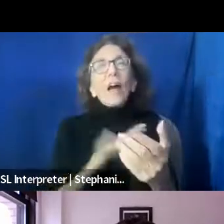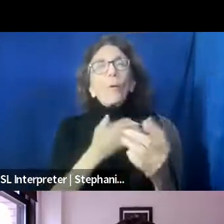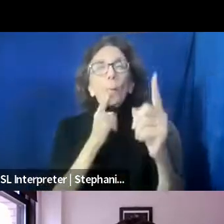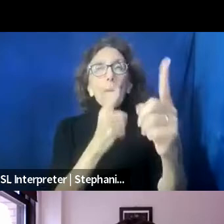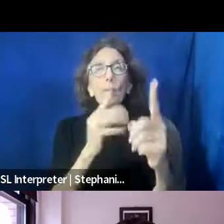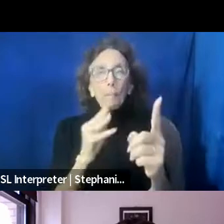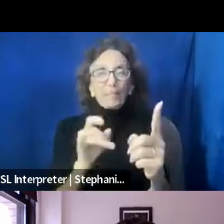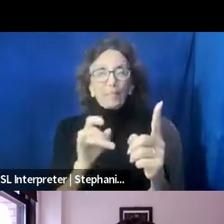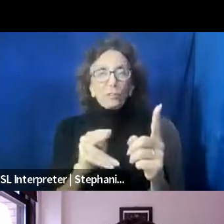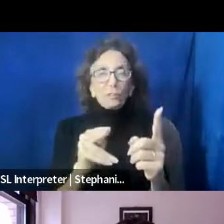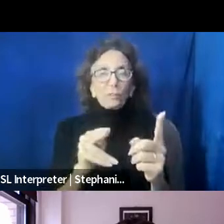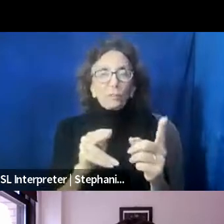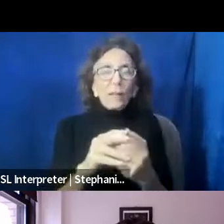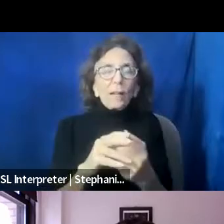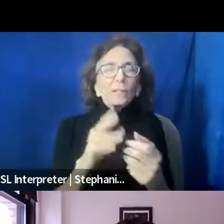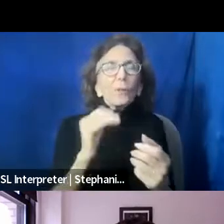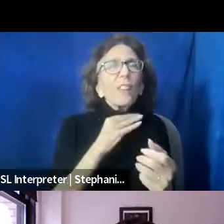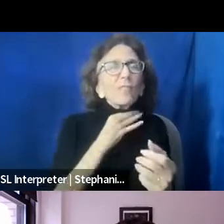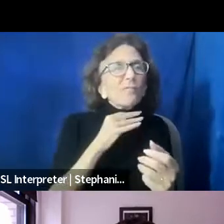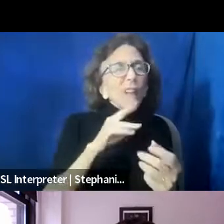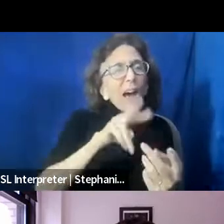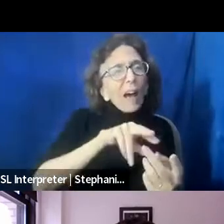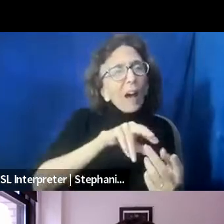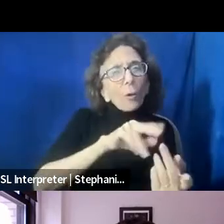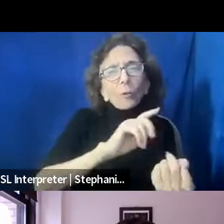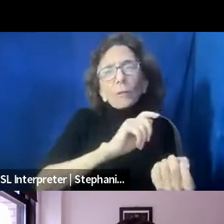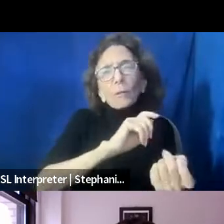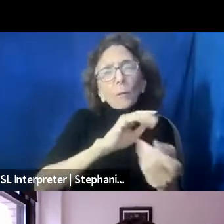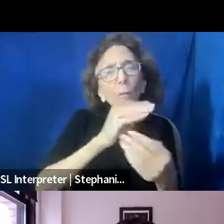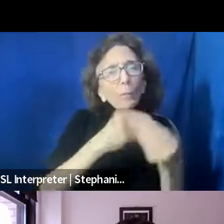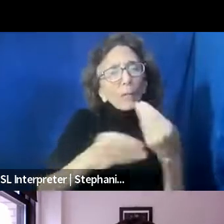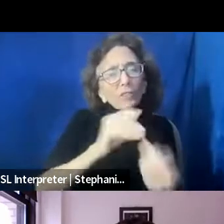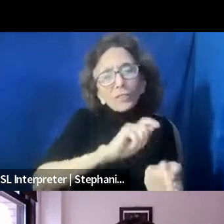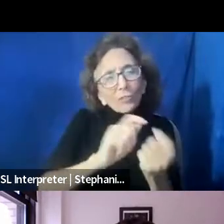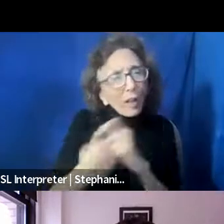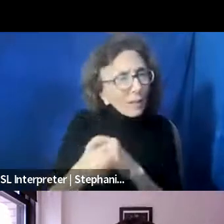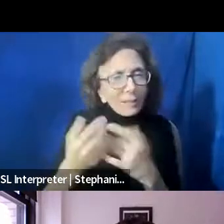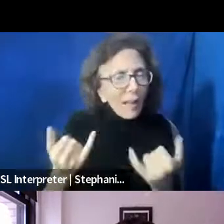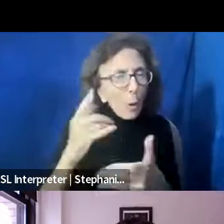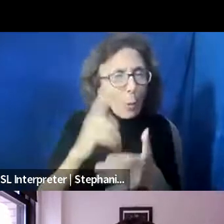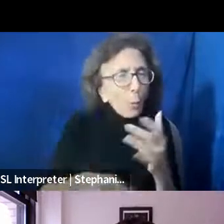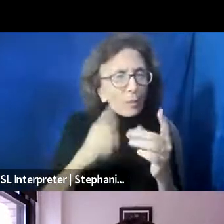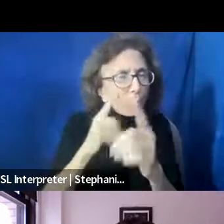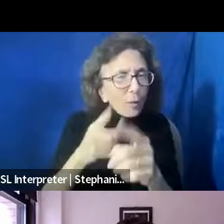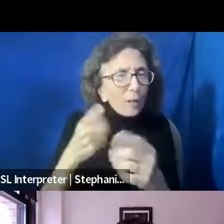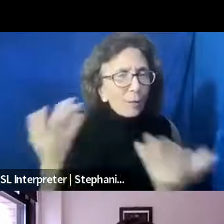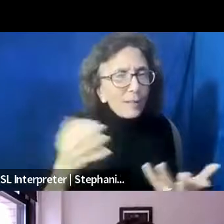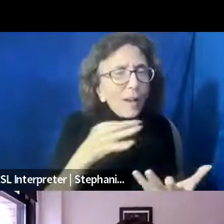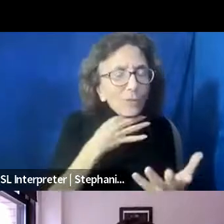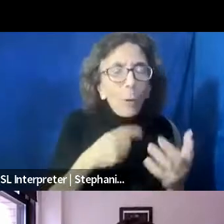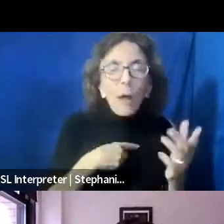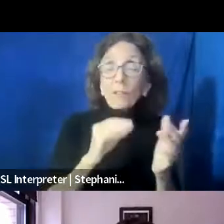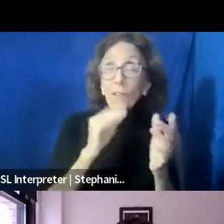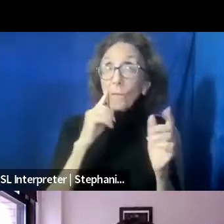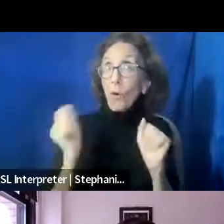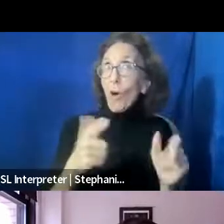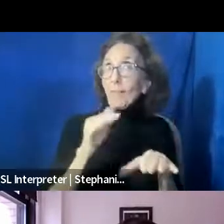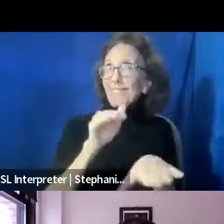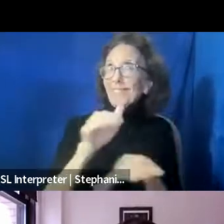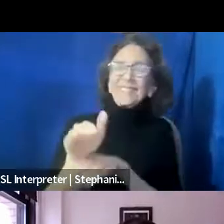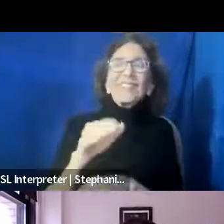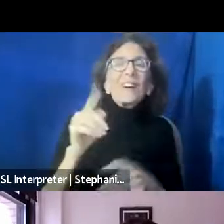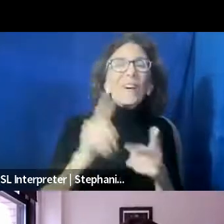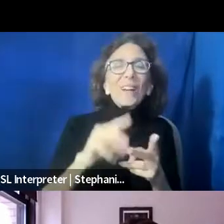about how the inverse of that has shifted here in the present. So note for everybody. All right, Maria, round us